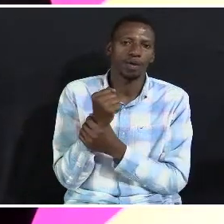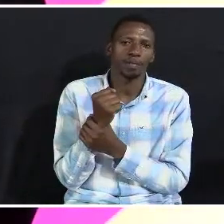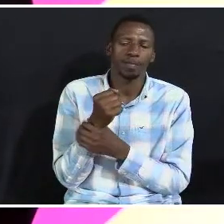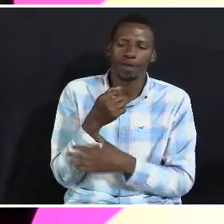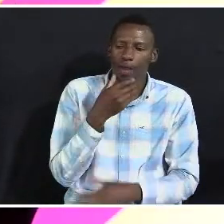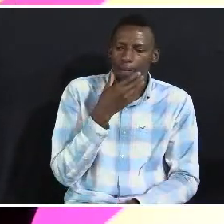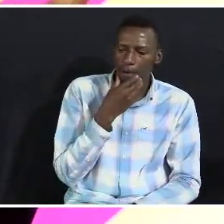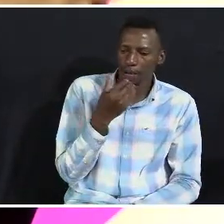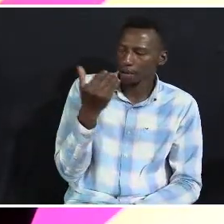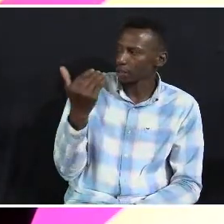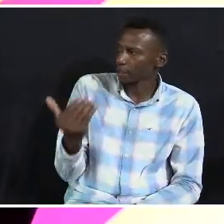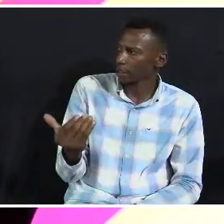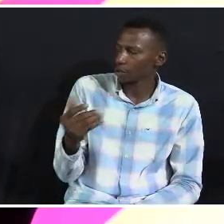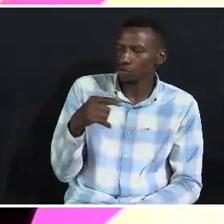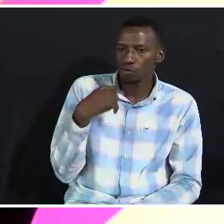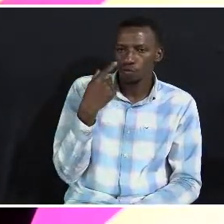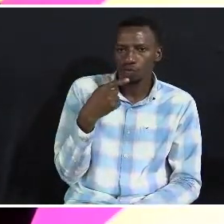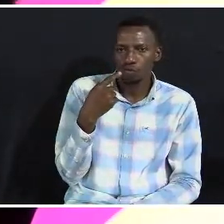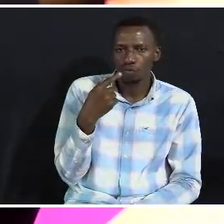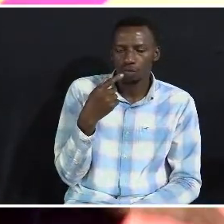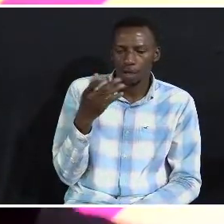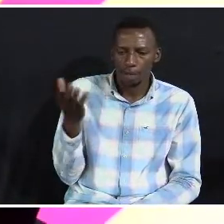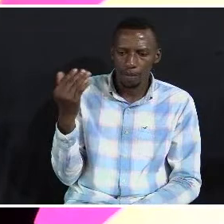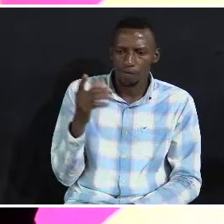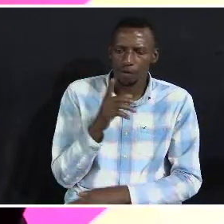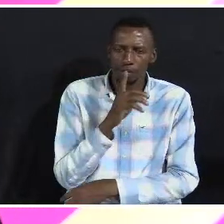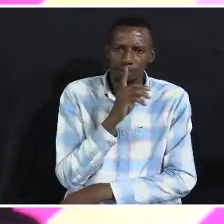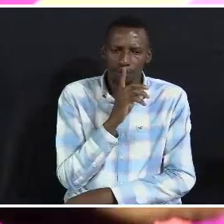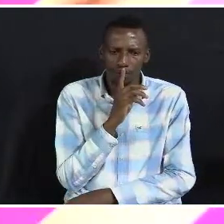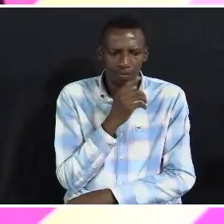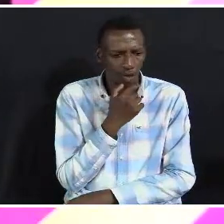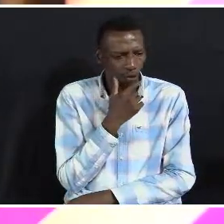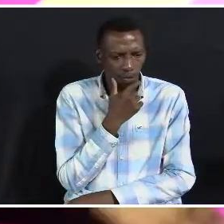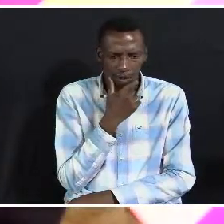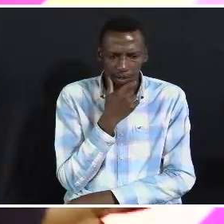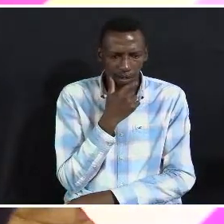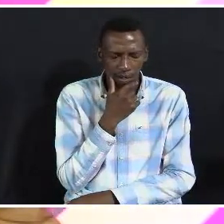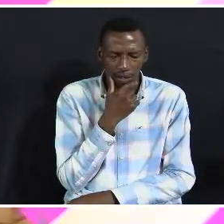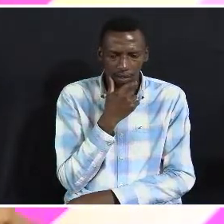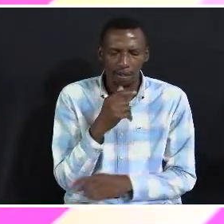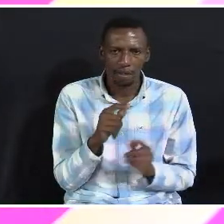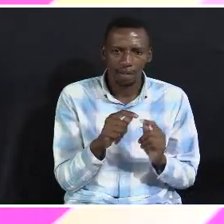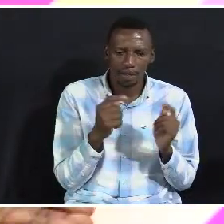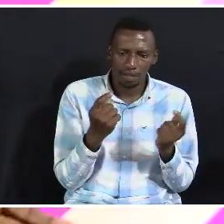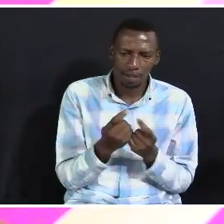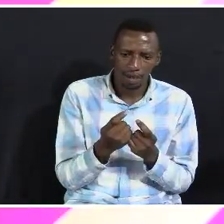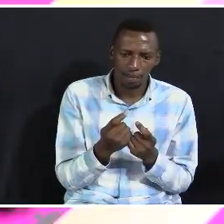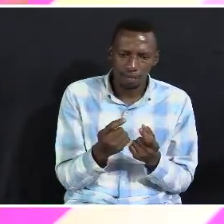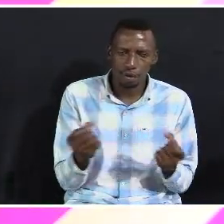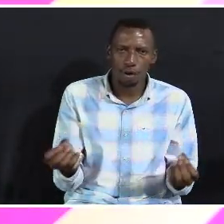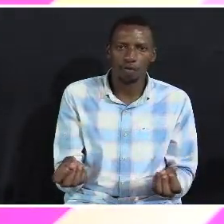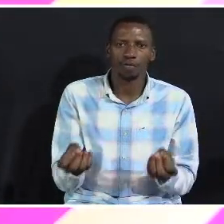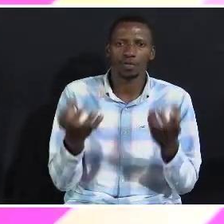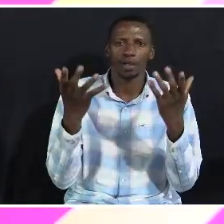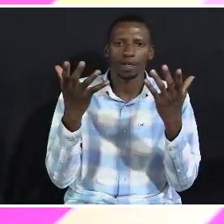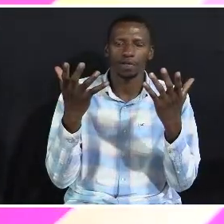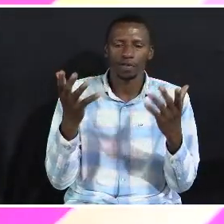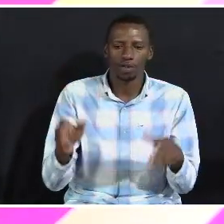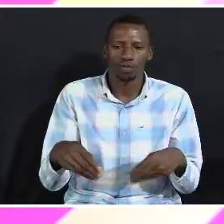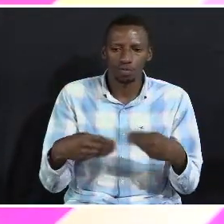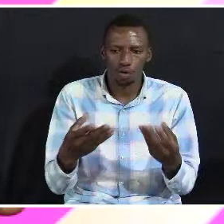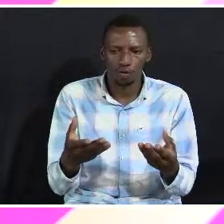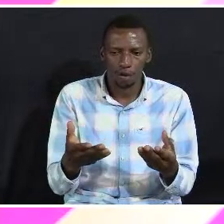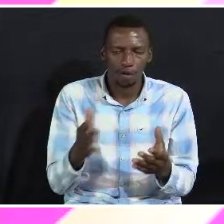man, who seemingly was silently wondering the kind of sacrifice to be offered without all the